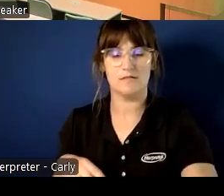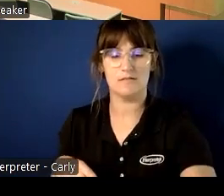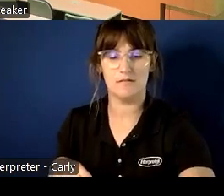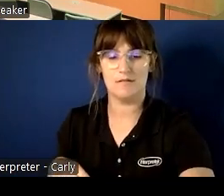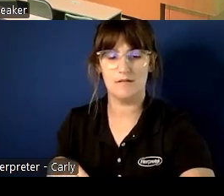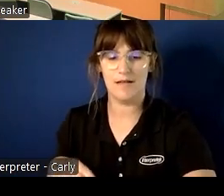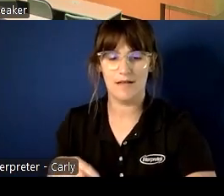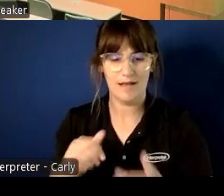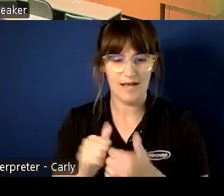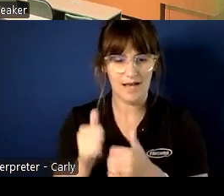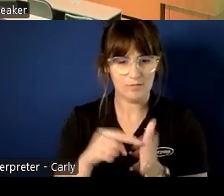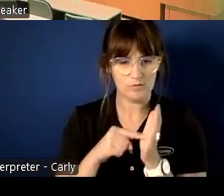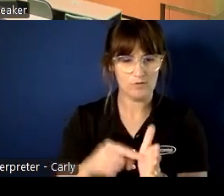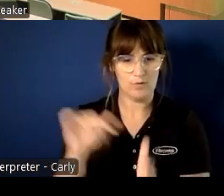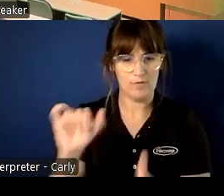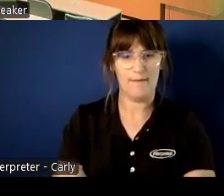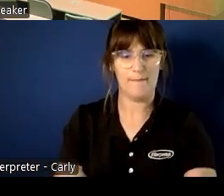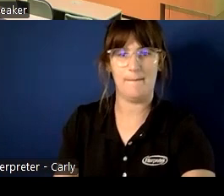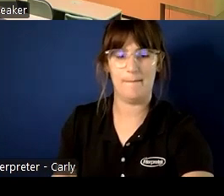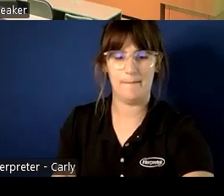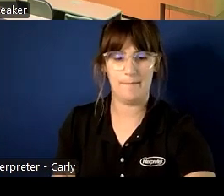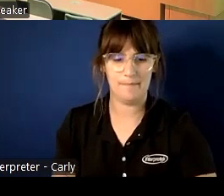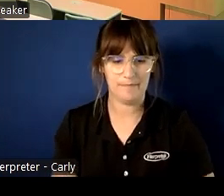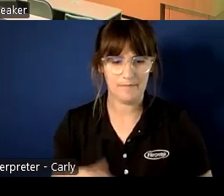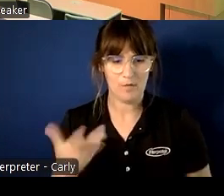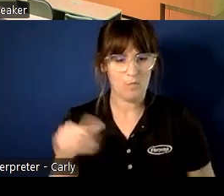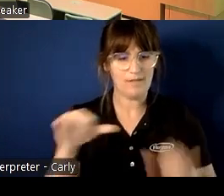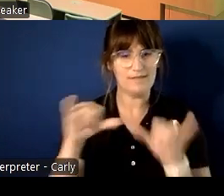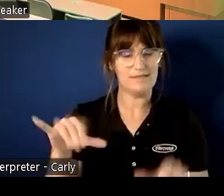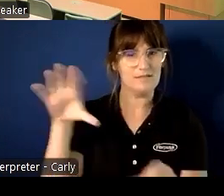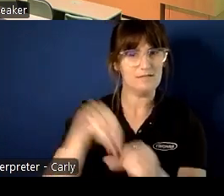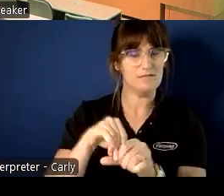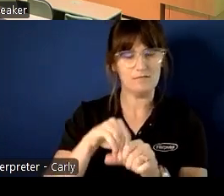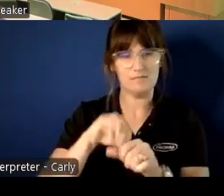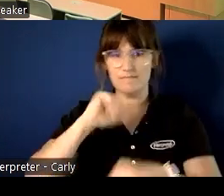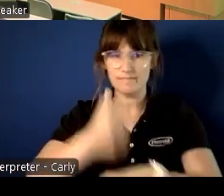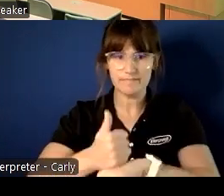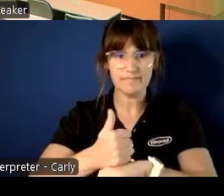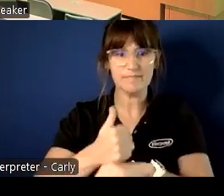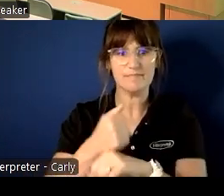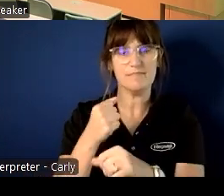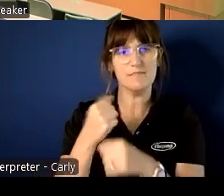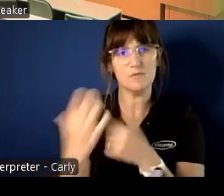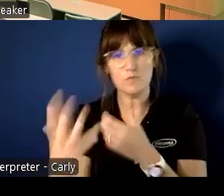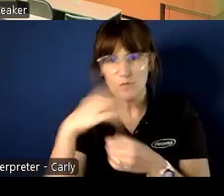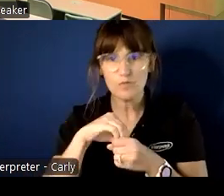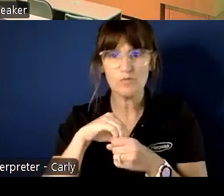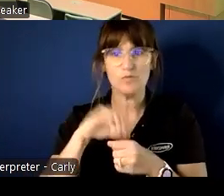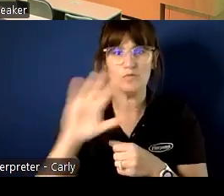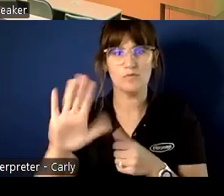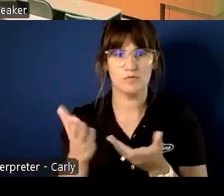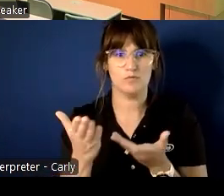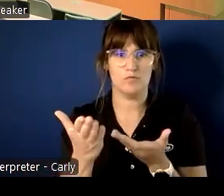that, right? So it's like, what system do you need in place to be able to capture the impact of your service outside of your